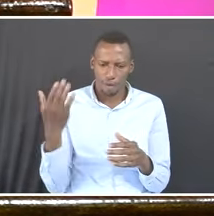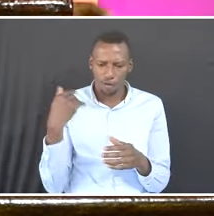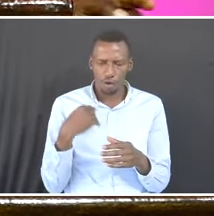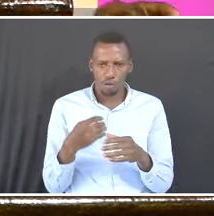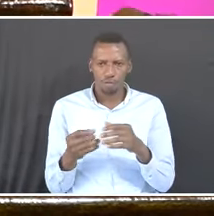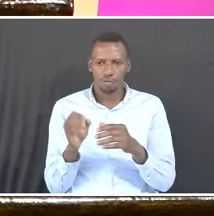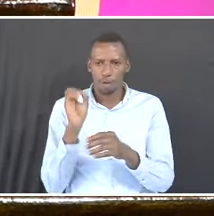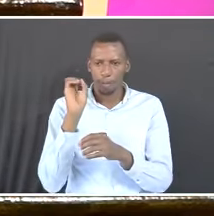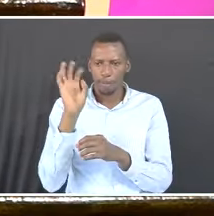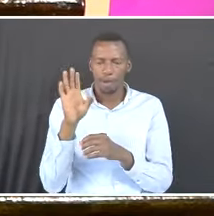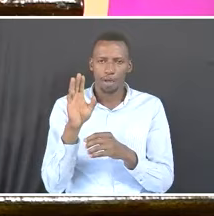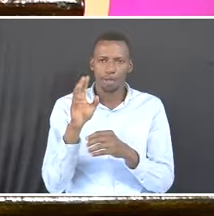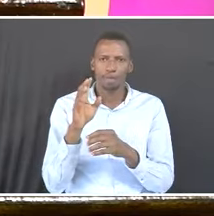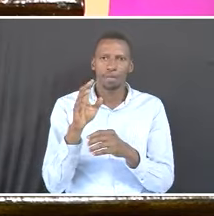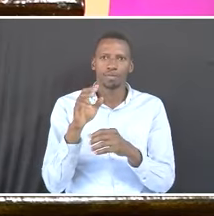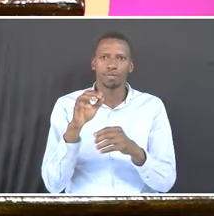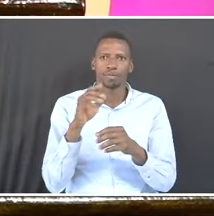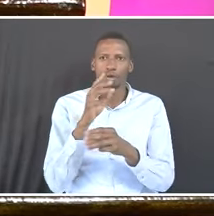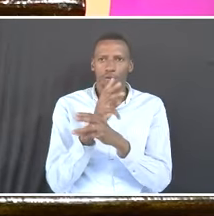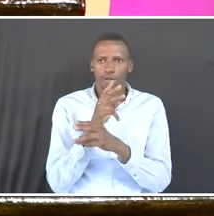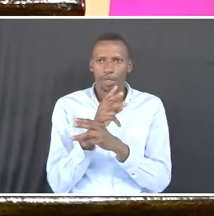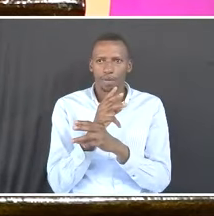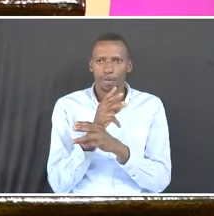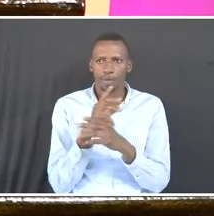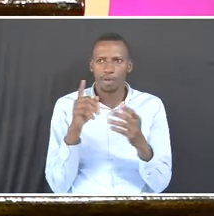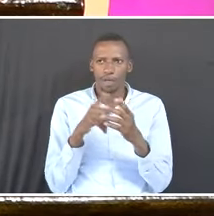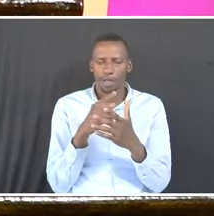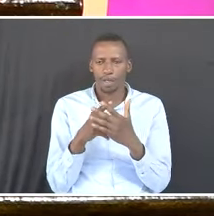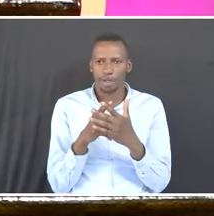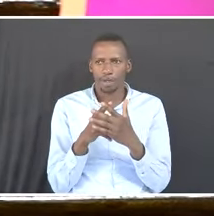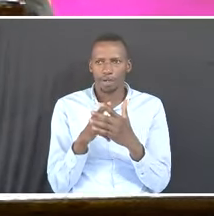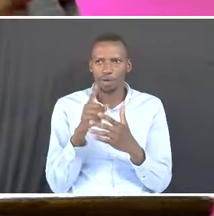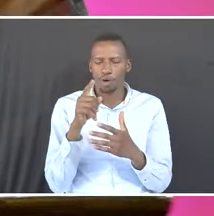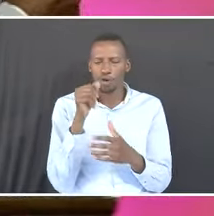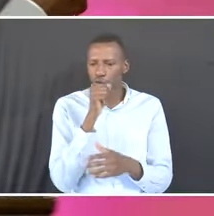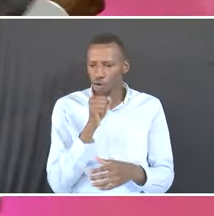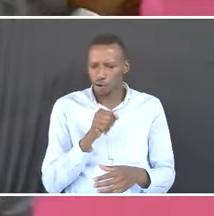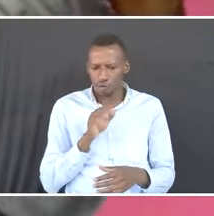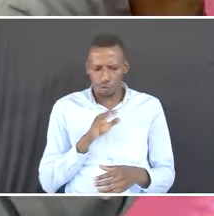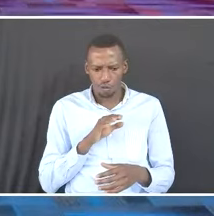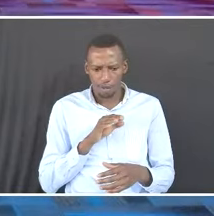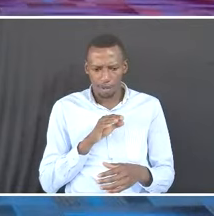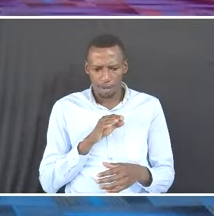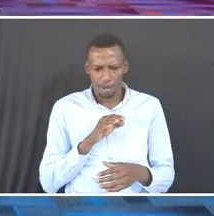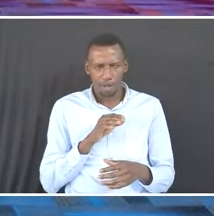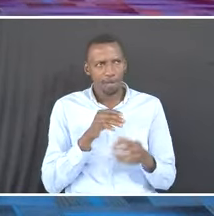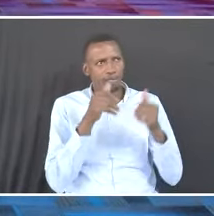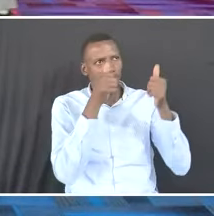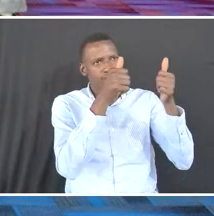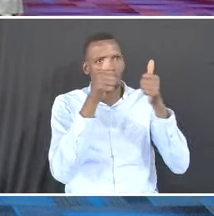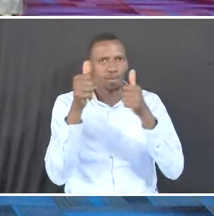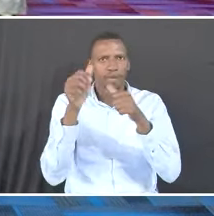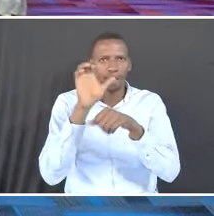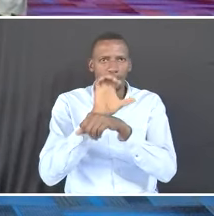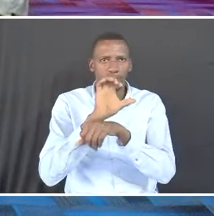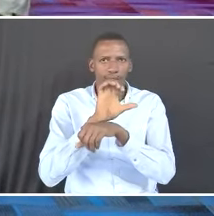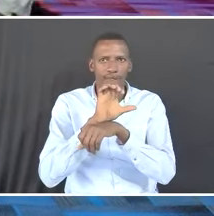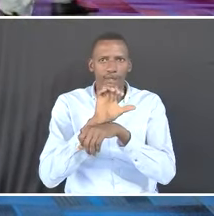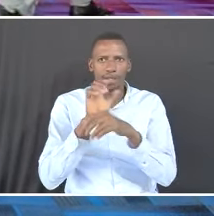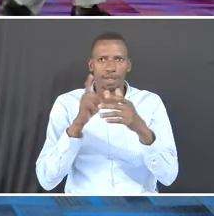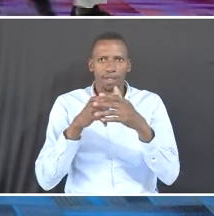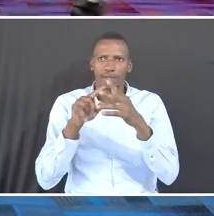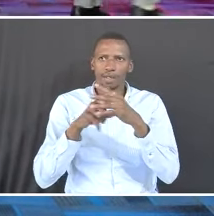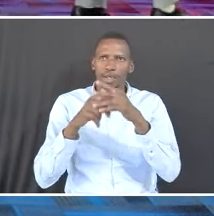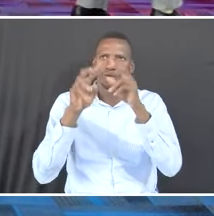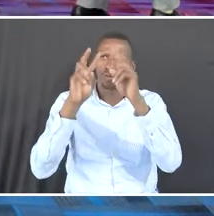And then there was an old mother, ambaye alichua kingereza kidogo, akaanza kuangalia the wall of the church. She began looking for the